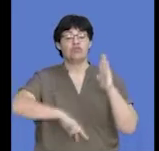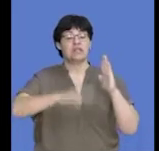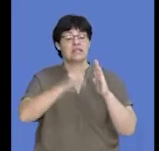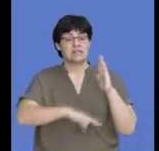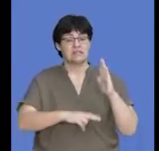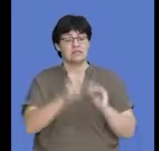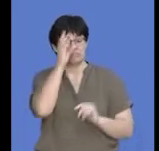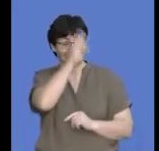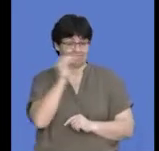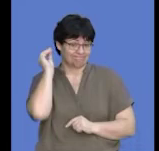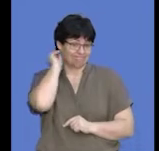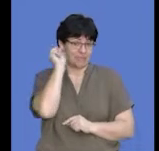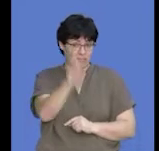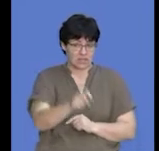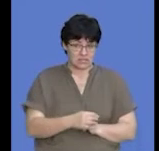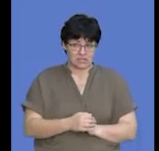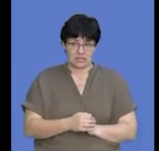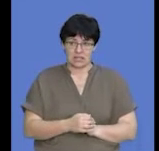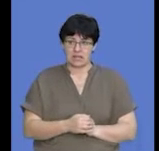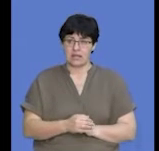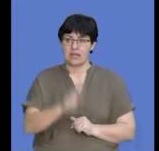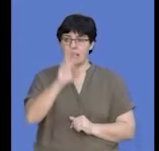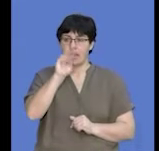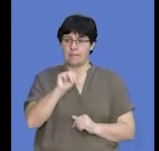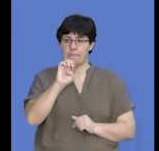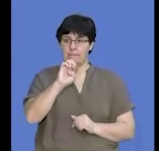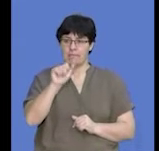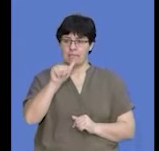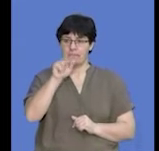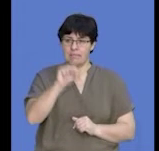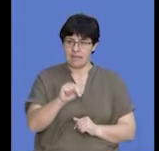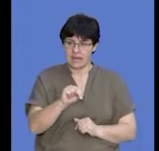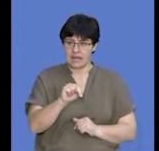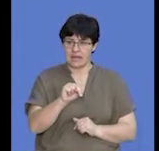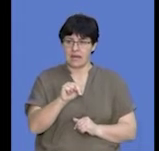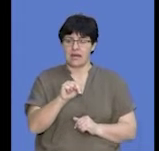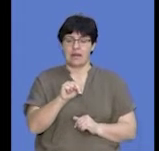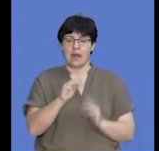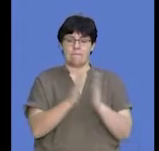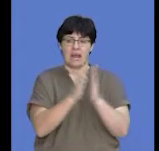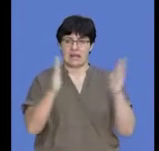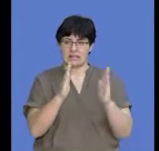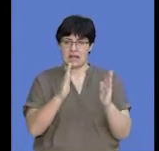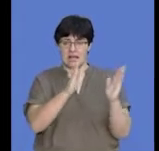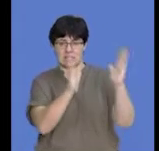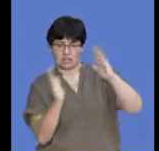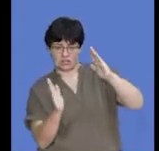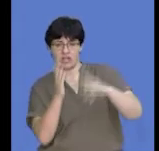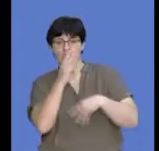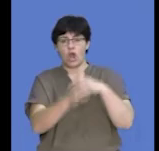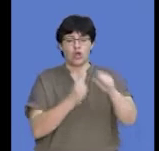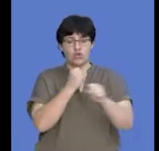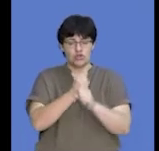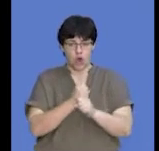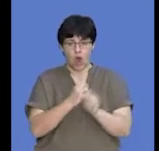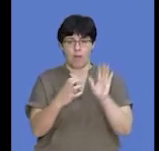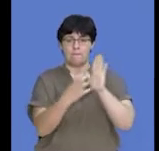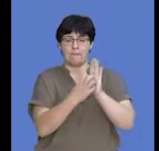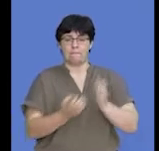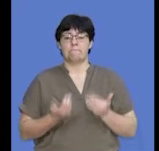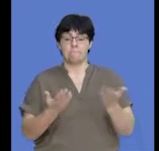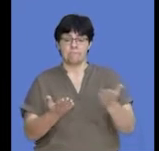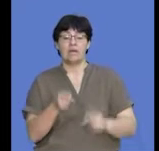note the following. The mean magnetic declination represents the year of the map in which it is produced, which is